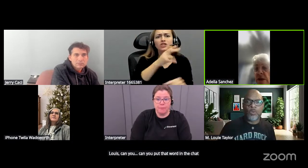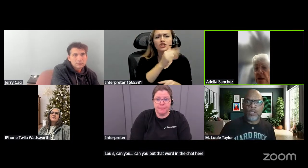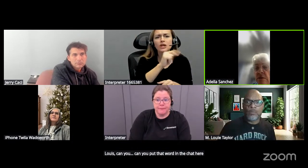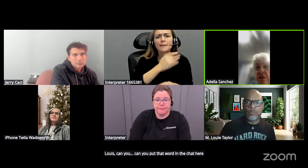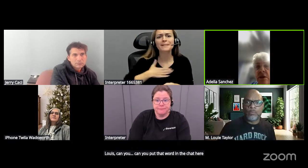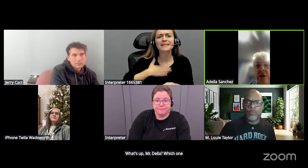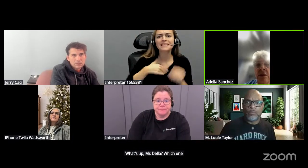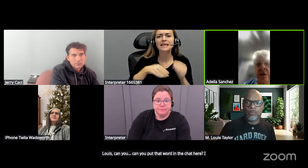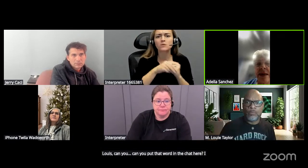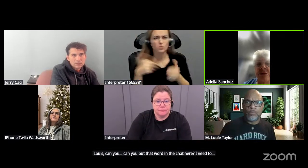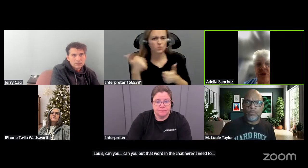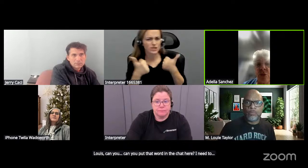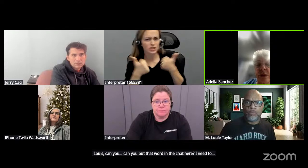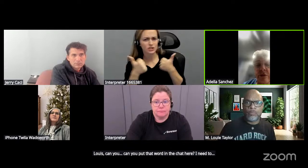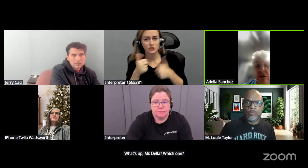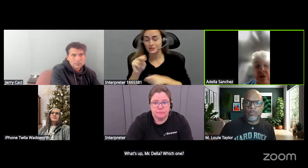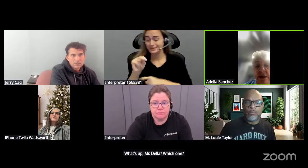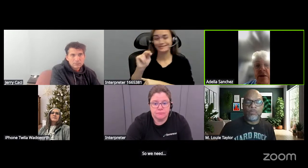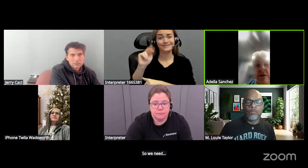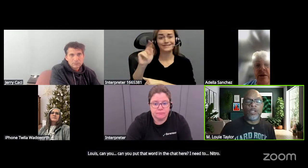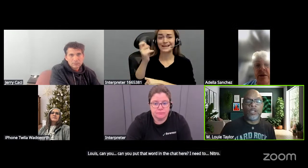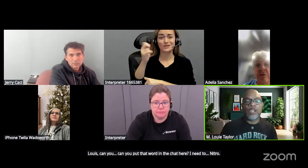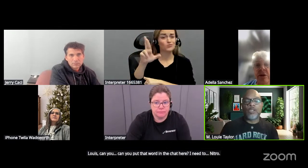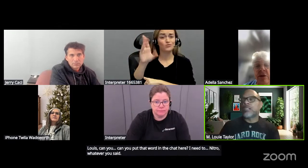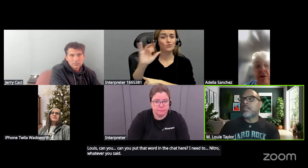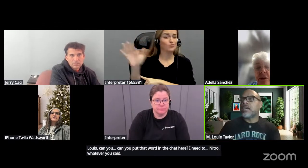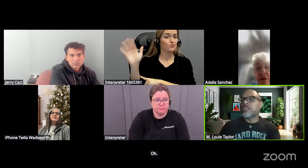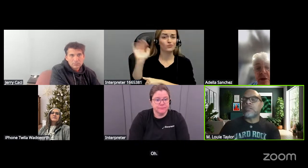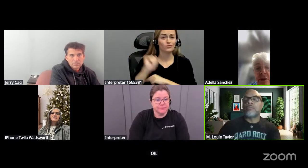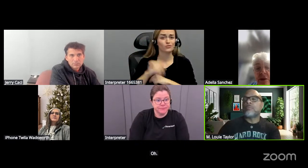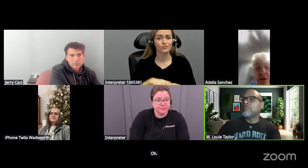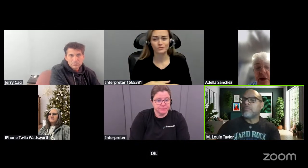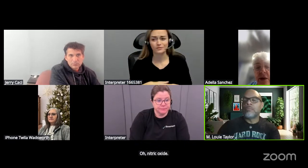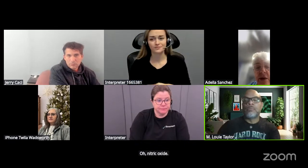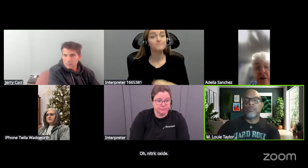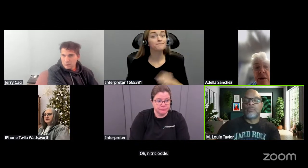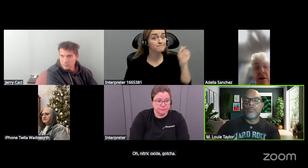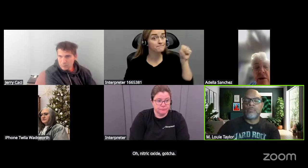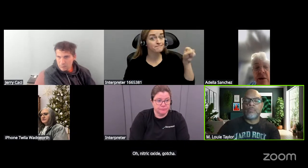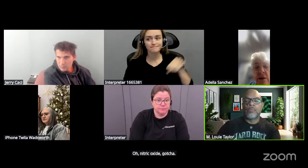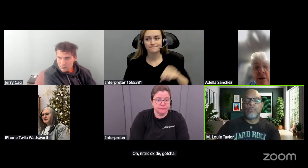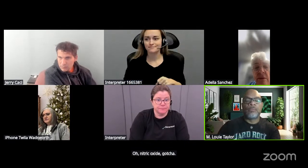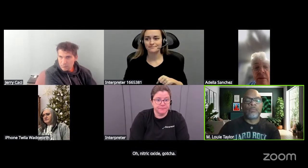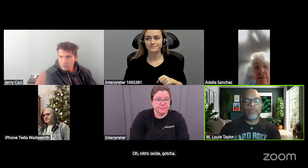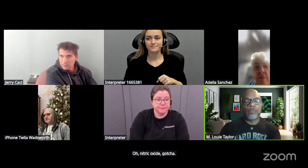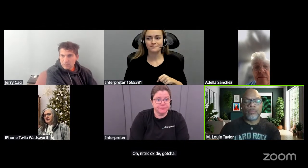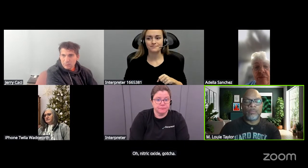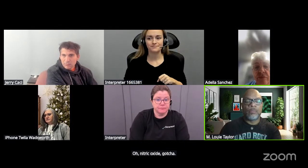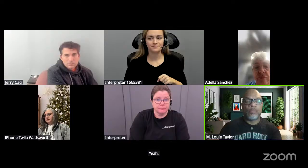I Which need to one? nitro whatever you said. Oh, nitric oxide. Gotcha. Yeah.